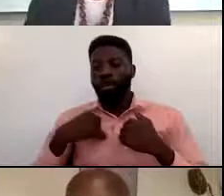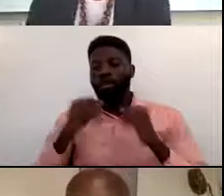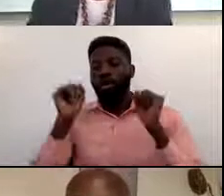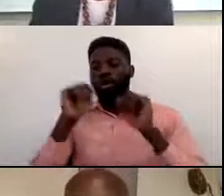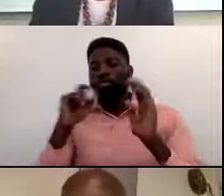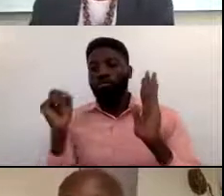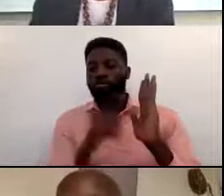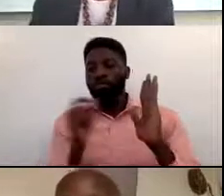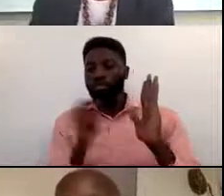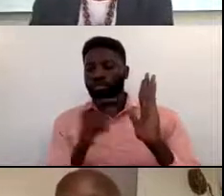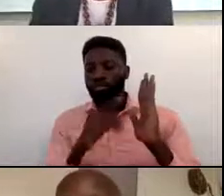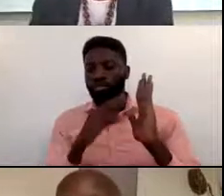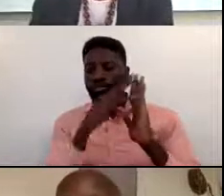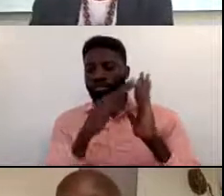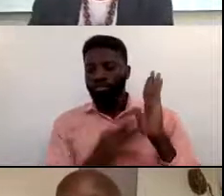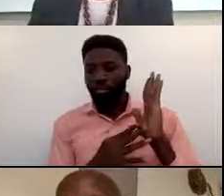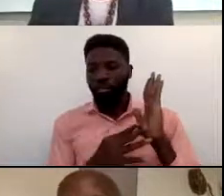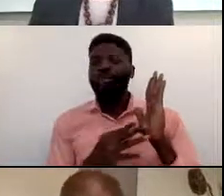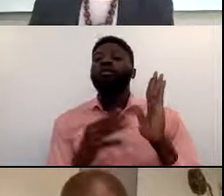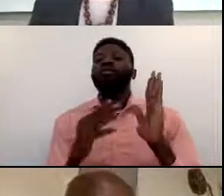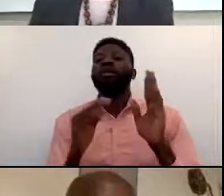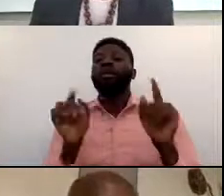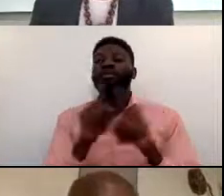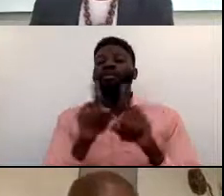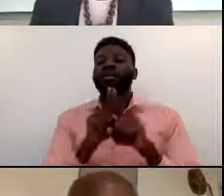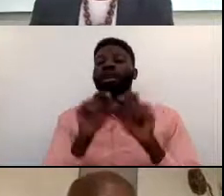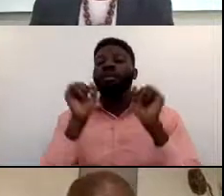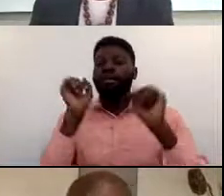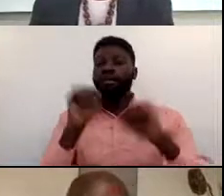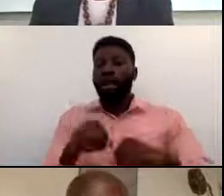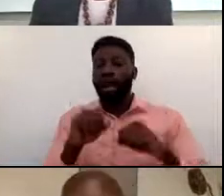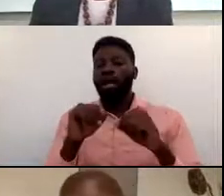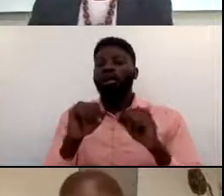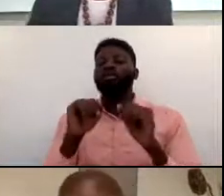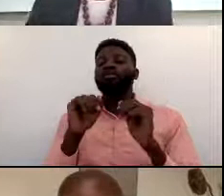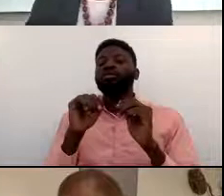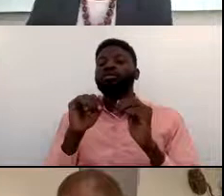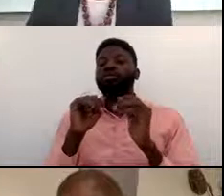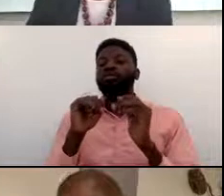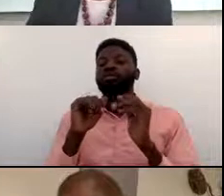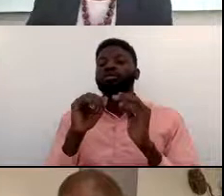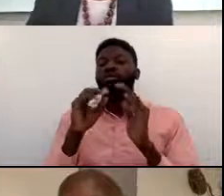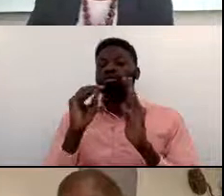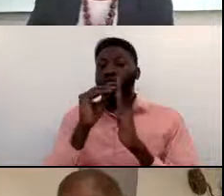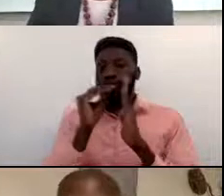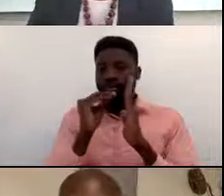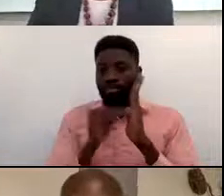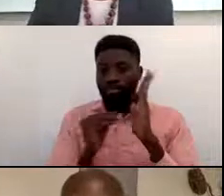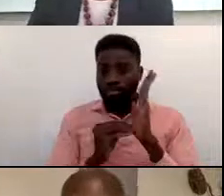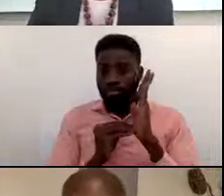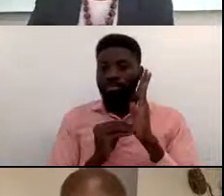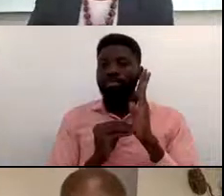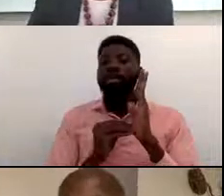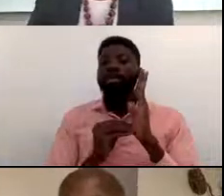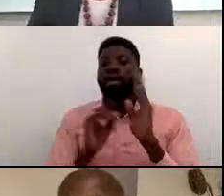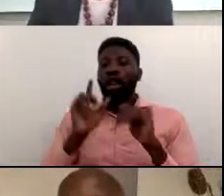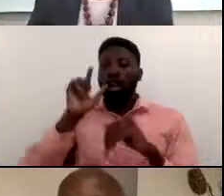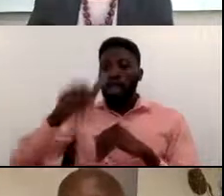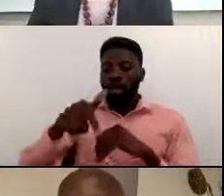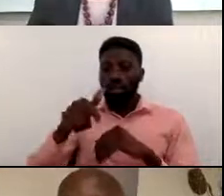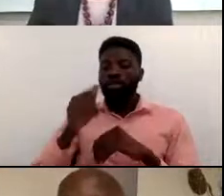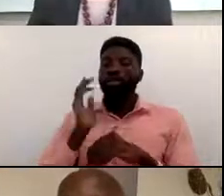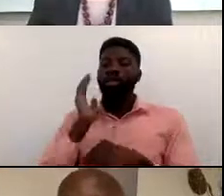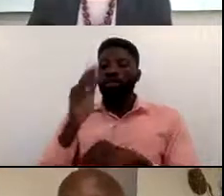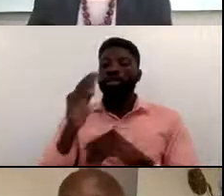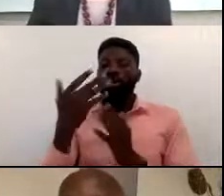If you can also write your questions on the notebook and share them on a forum that I'm going to share on a link with.